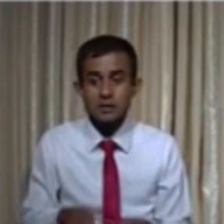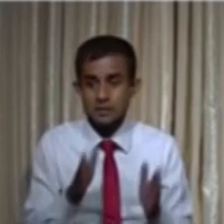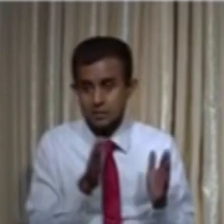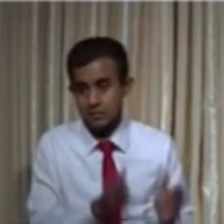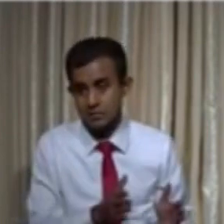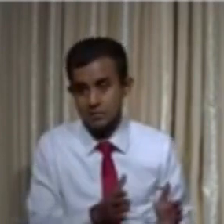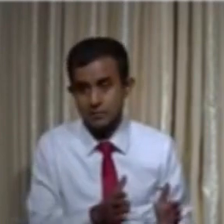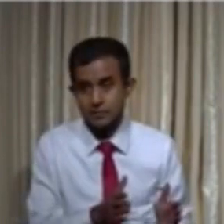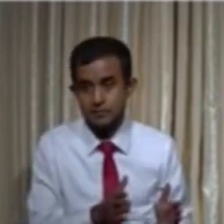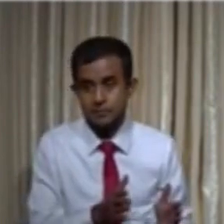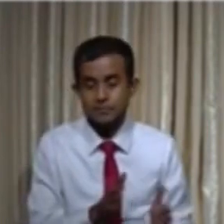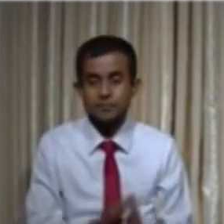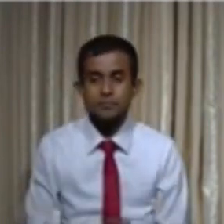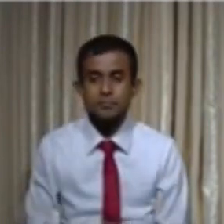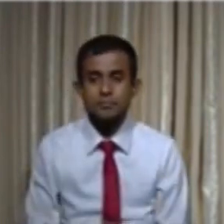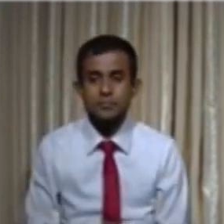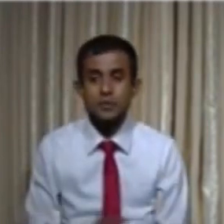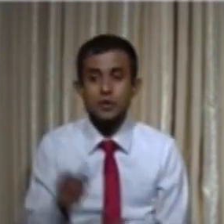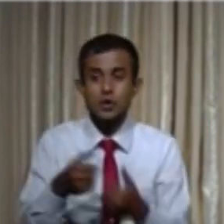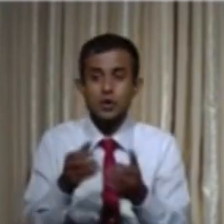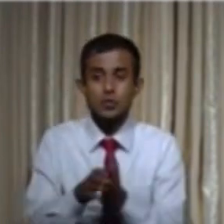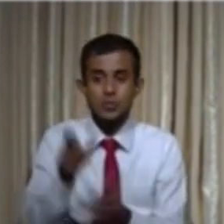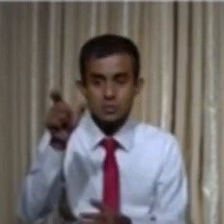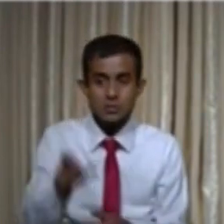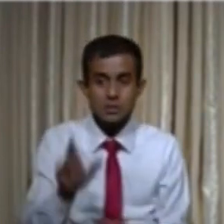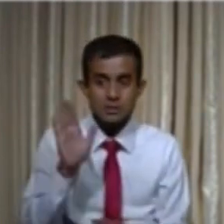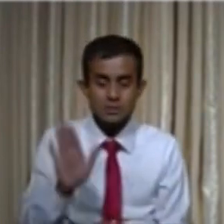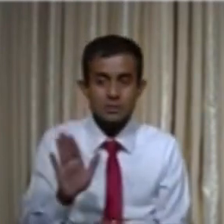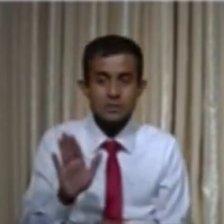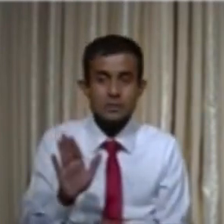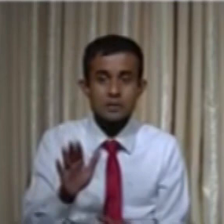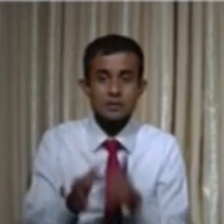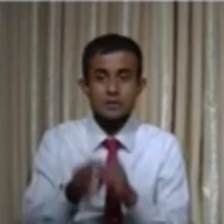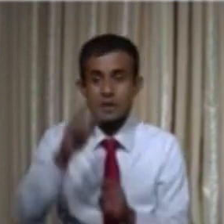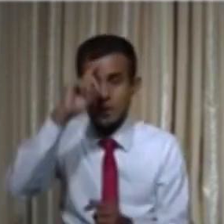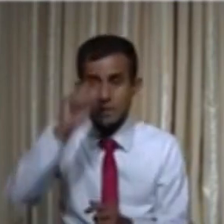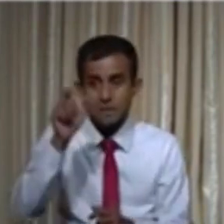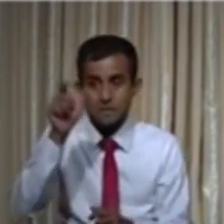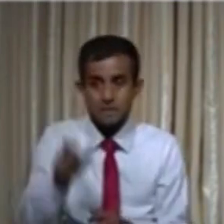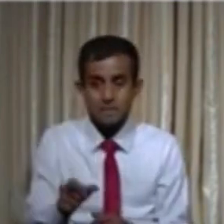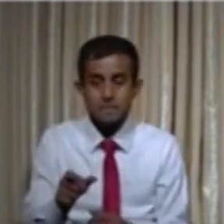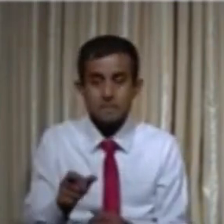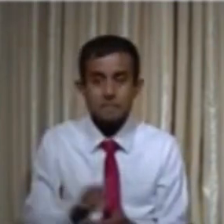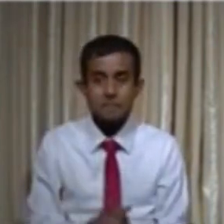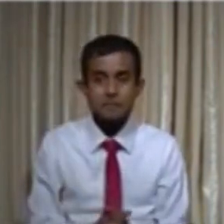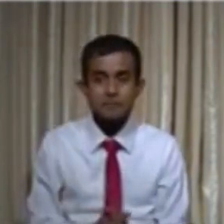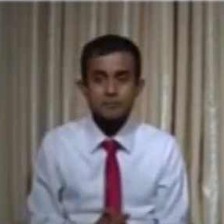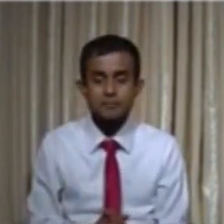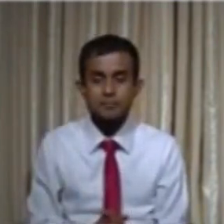fact that the Sinhala Buddhist vote is the thing that he would be most faithful to and only faithful